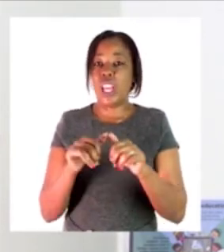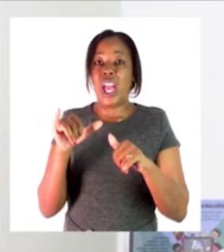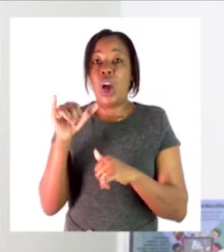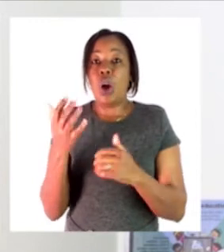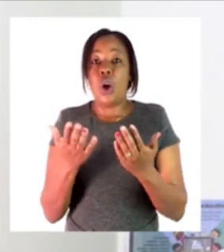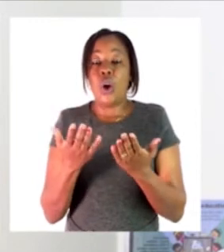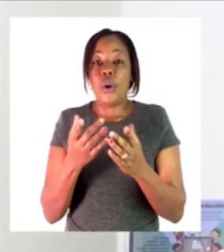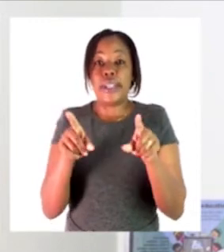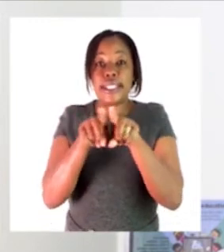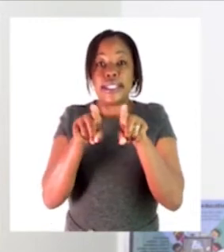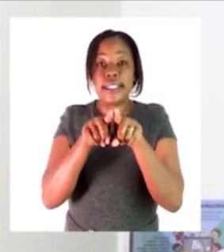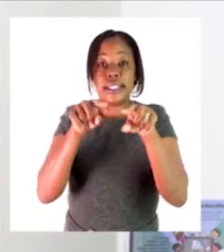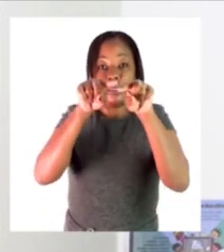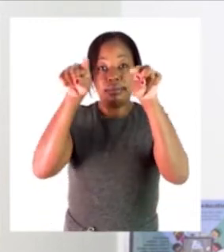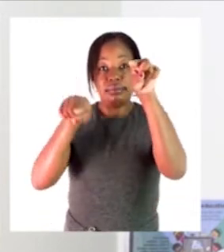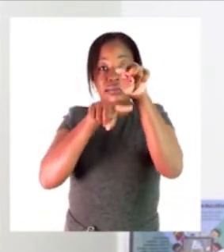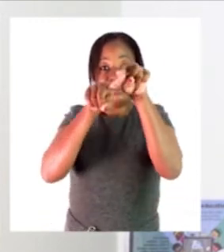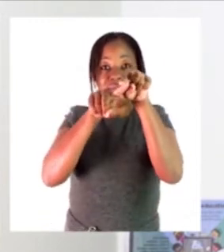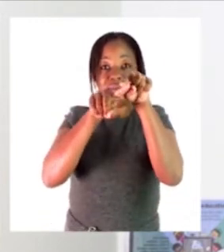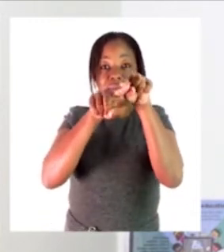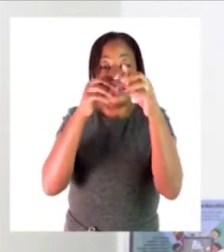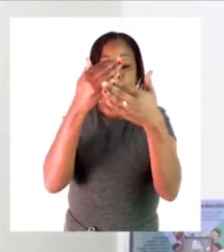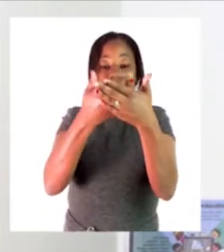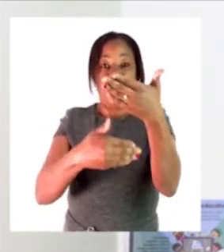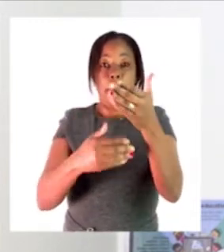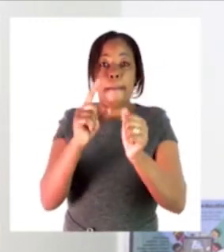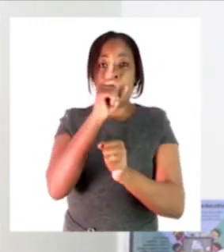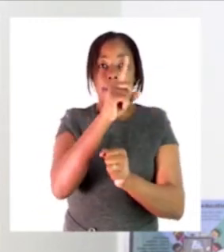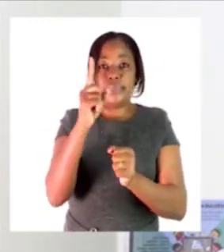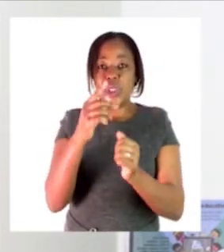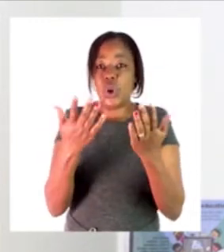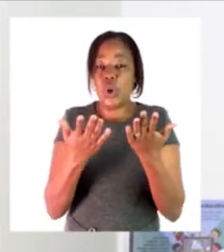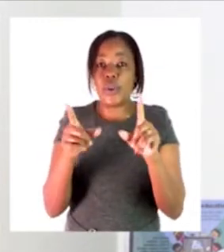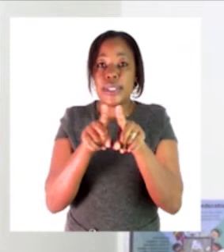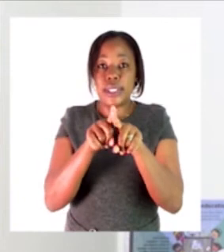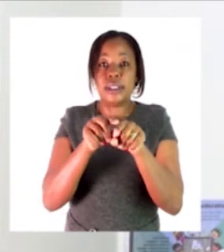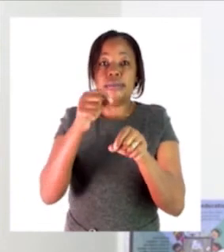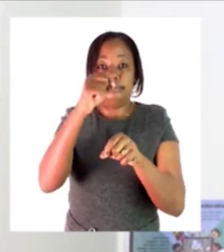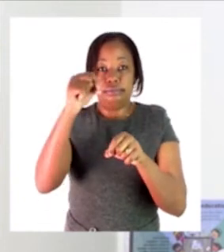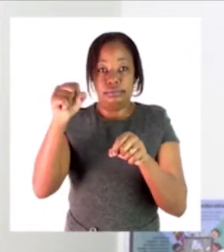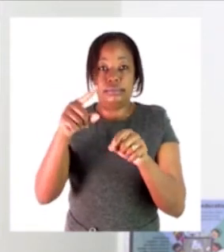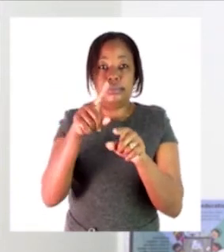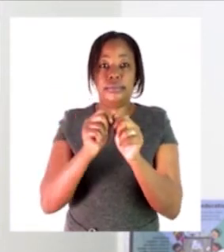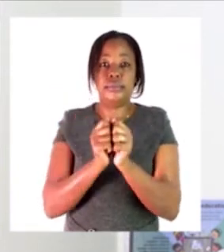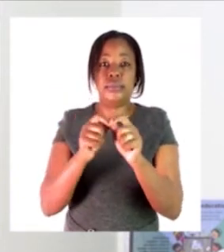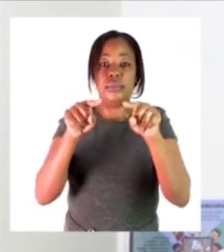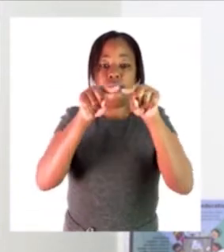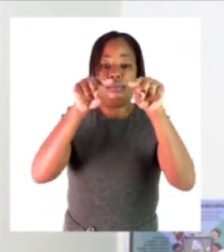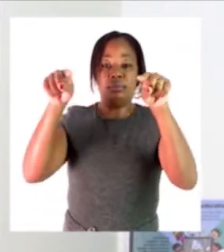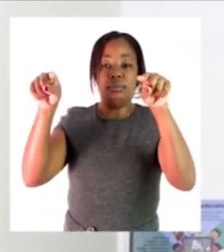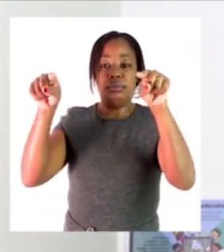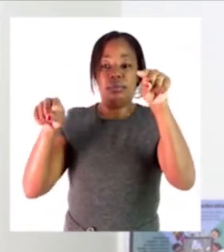those houses which are there? And what about this shape? Two long sides and